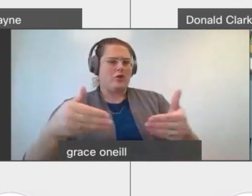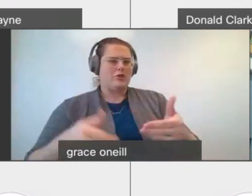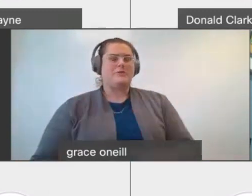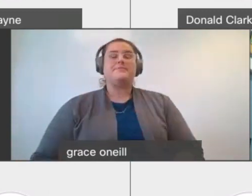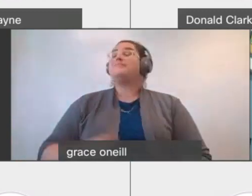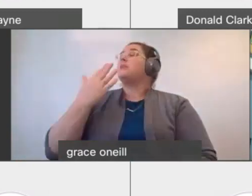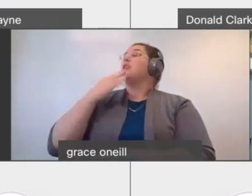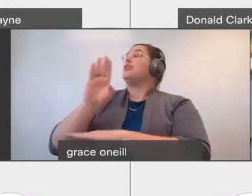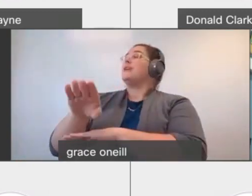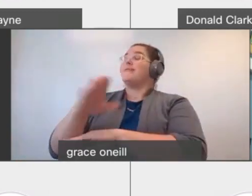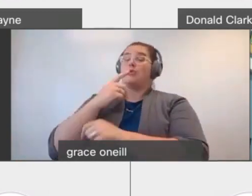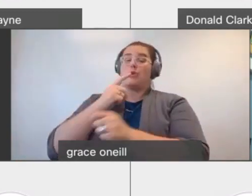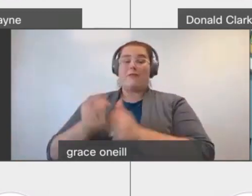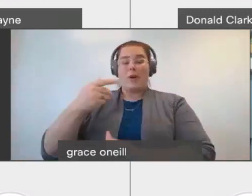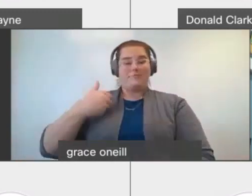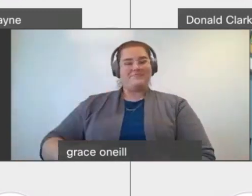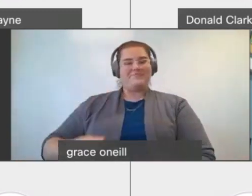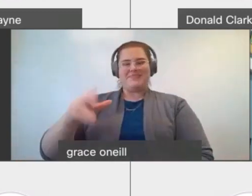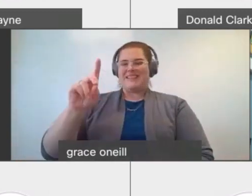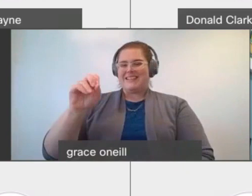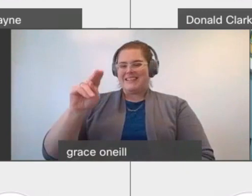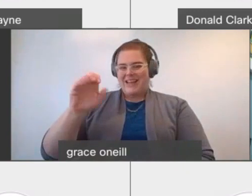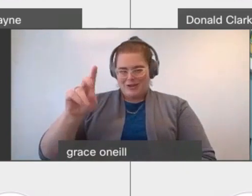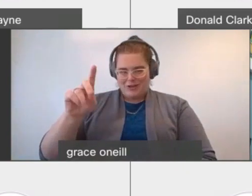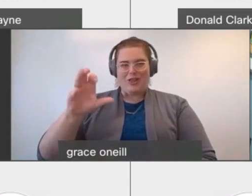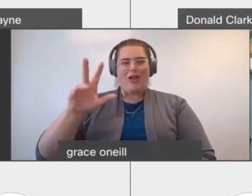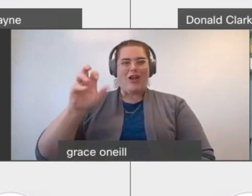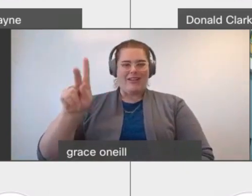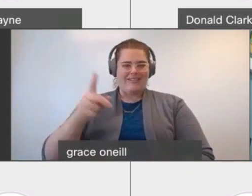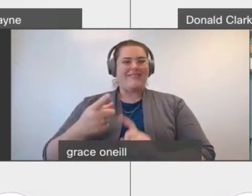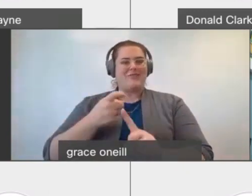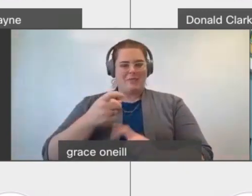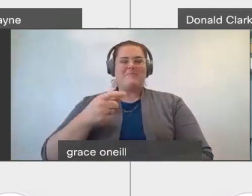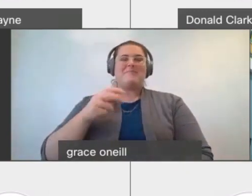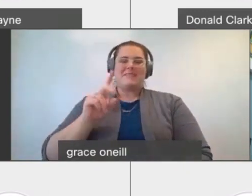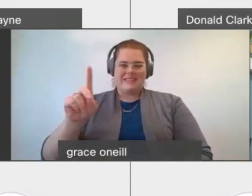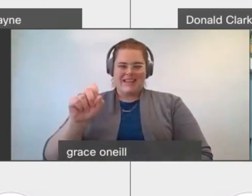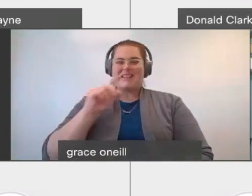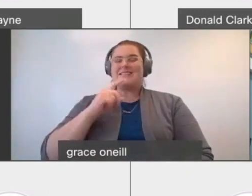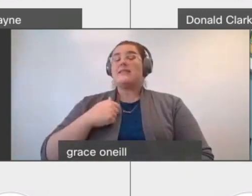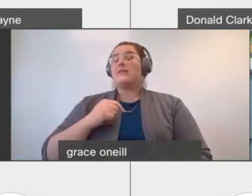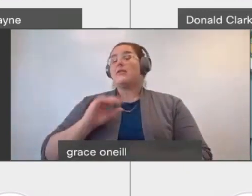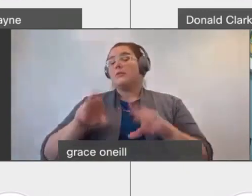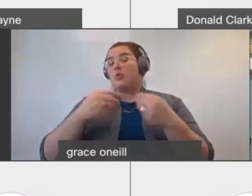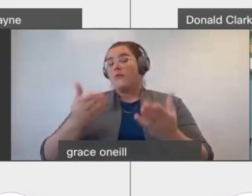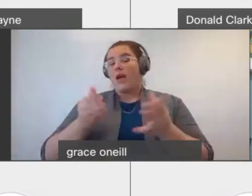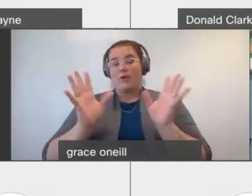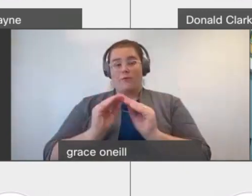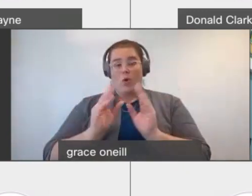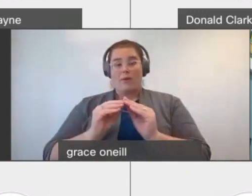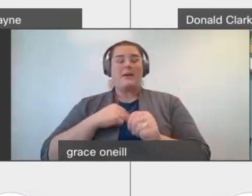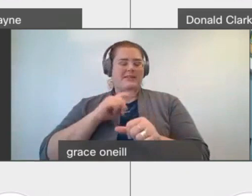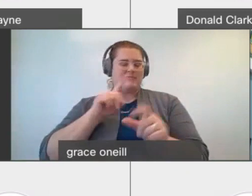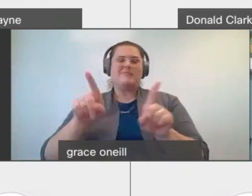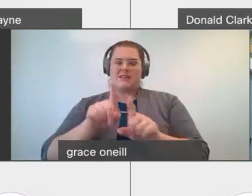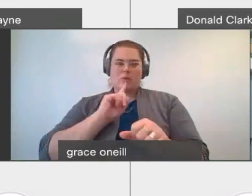DDS. As promised from last week's Provider and Community Forum, we are joined